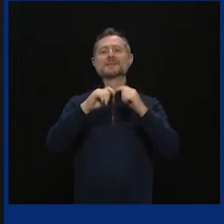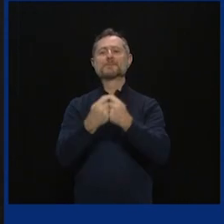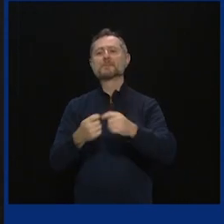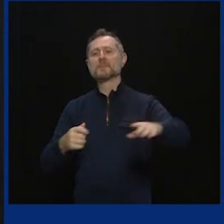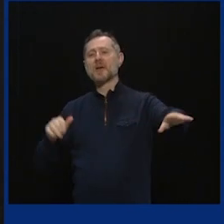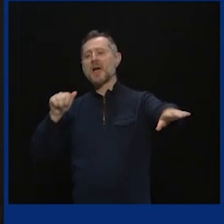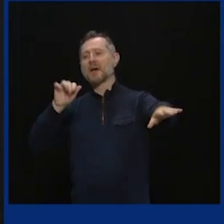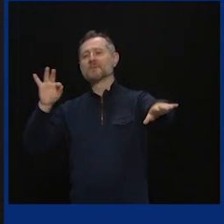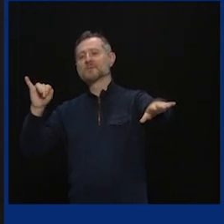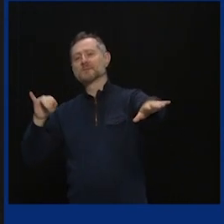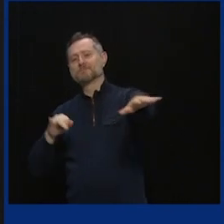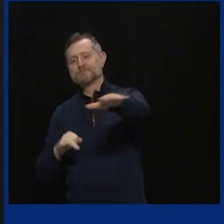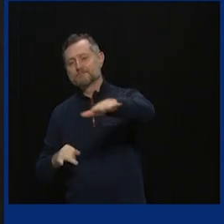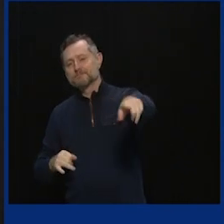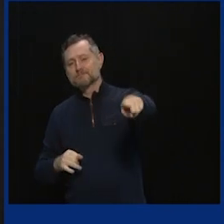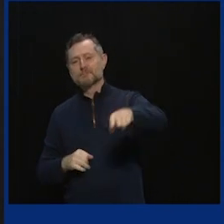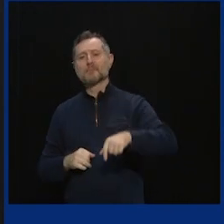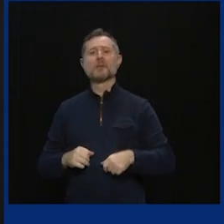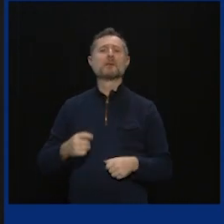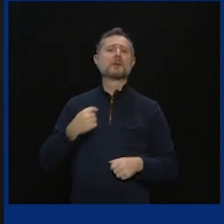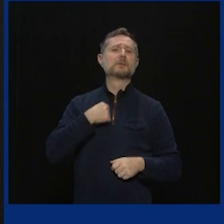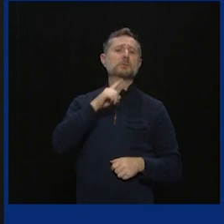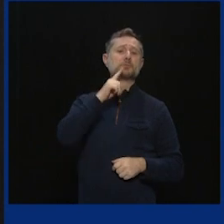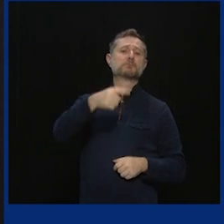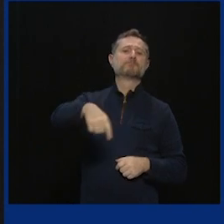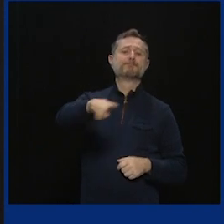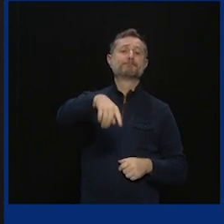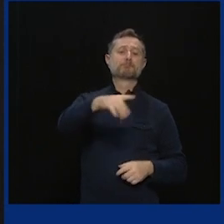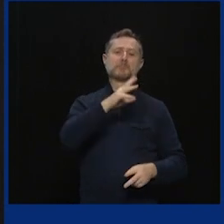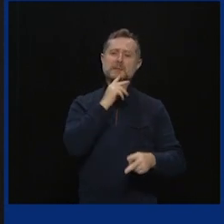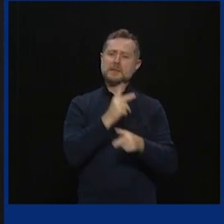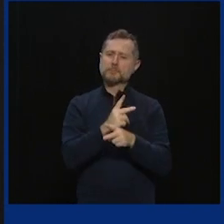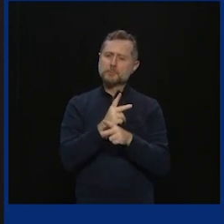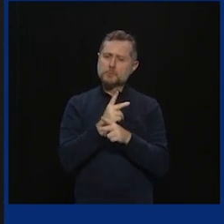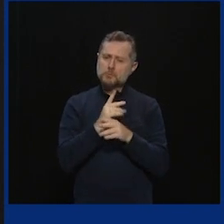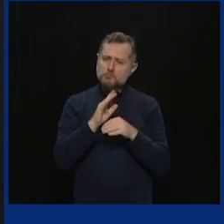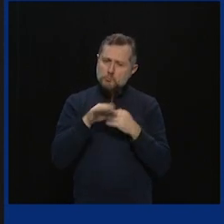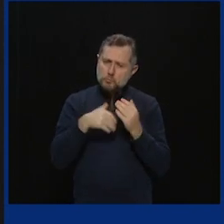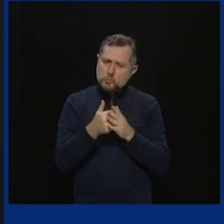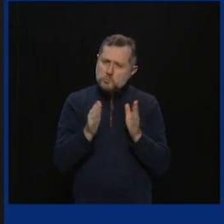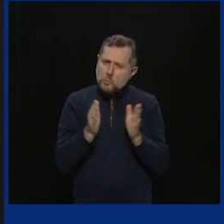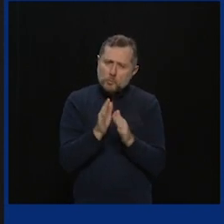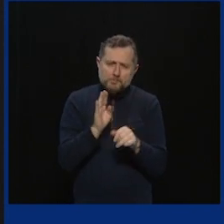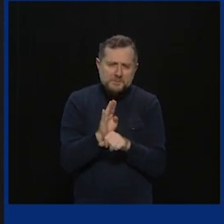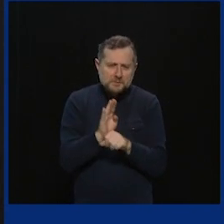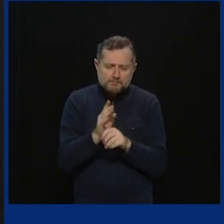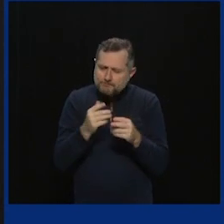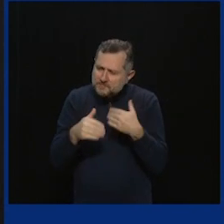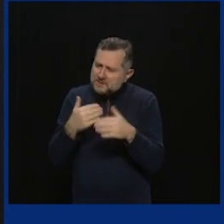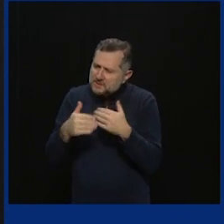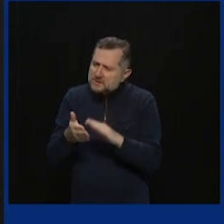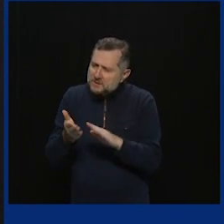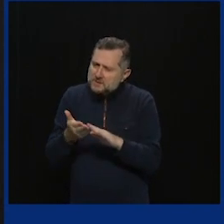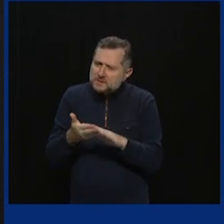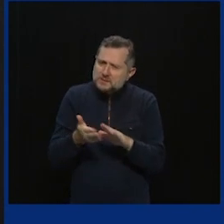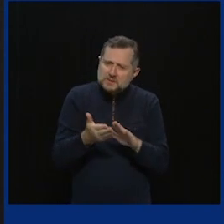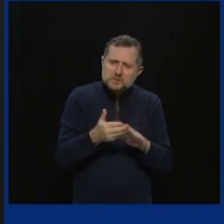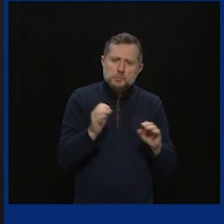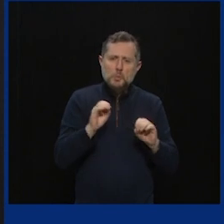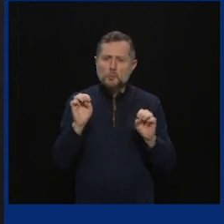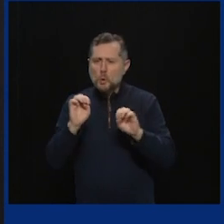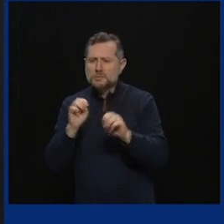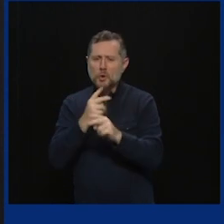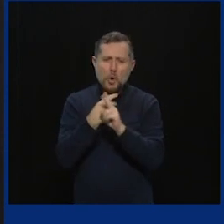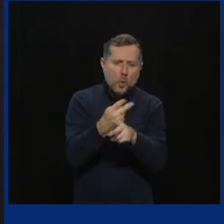been really keeping all our small businesses afloat with their emergency loans. We're going to work even more with Empire